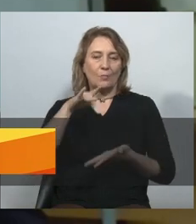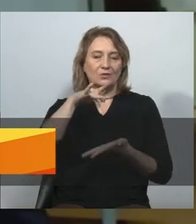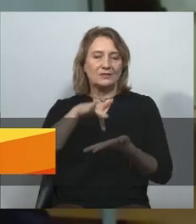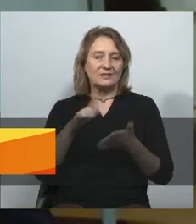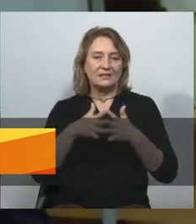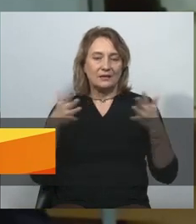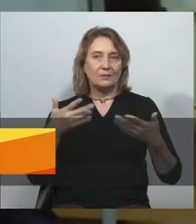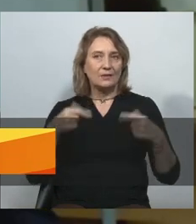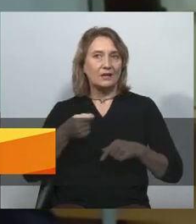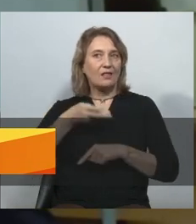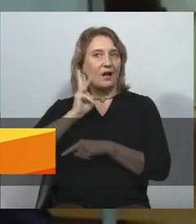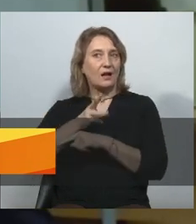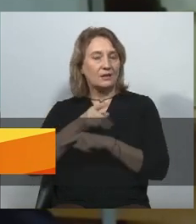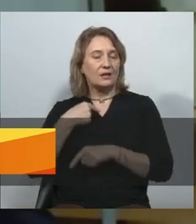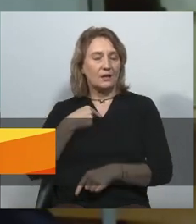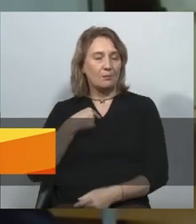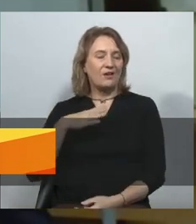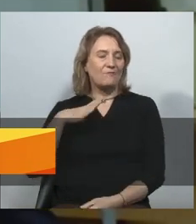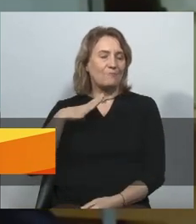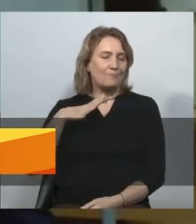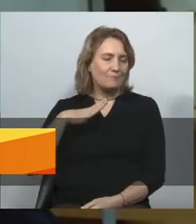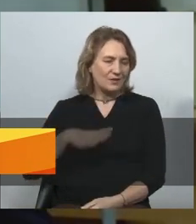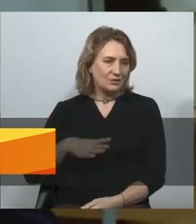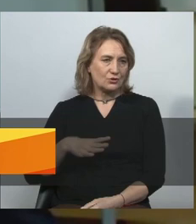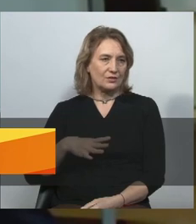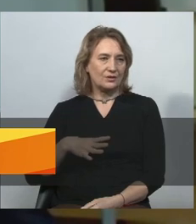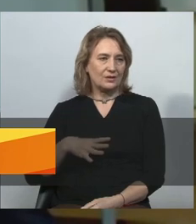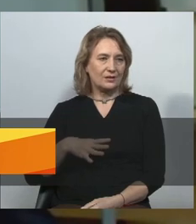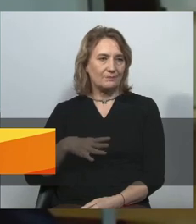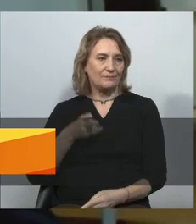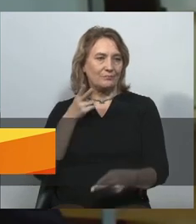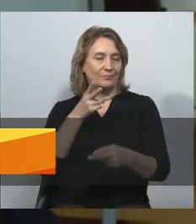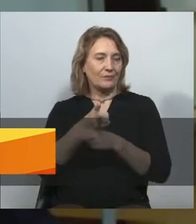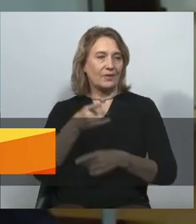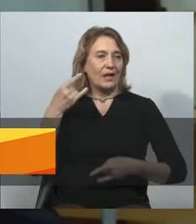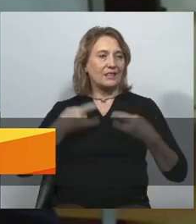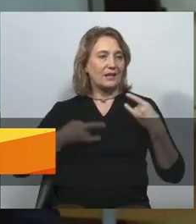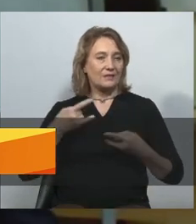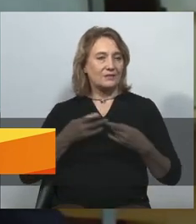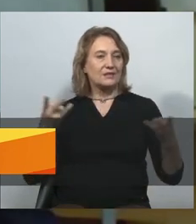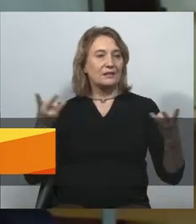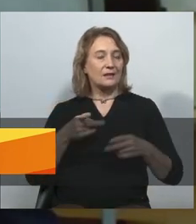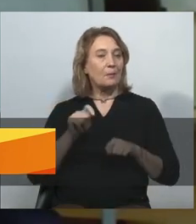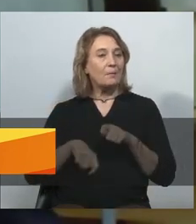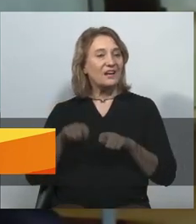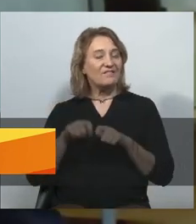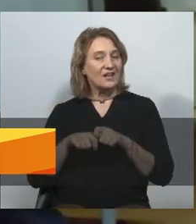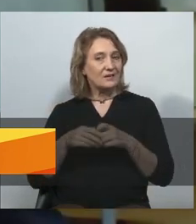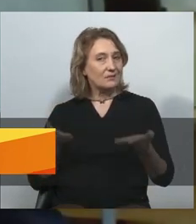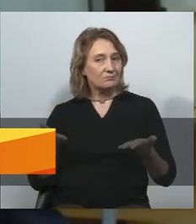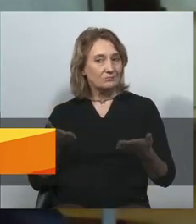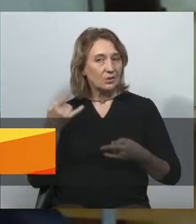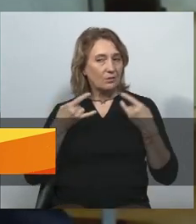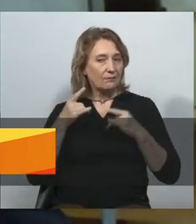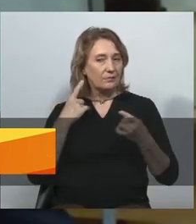somewhere in the shopping mall see some channel and we have to watch TV, the child says TV. Says one